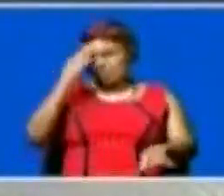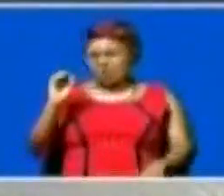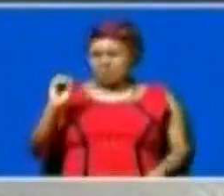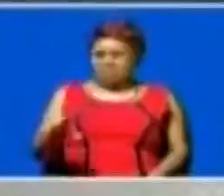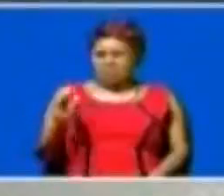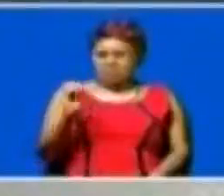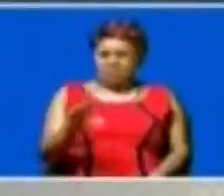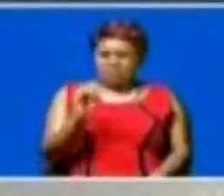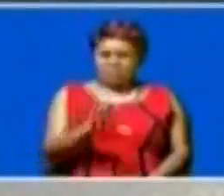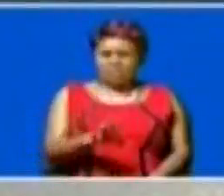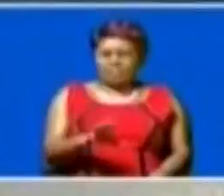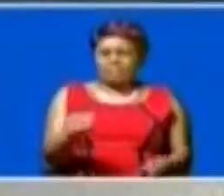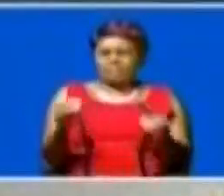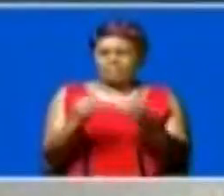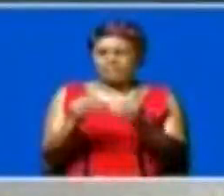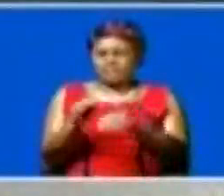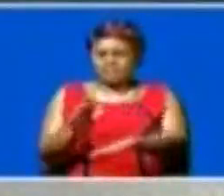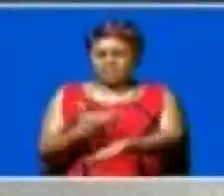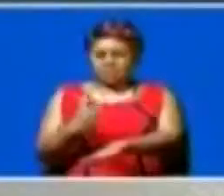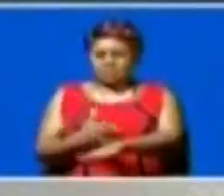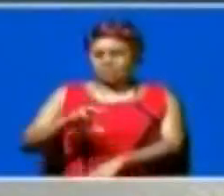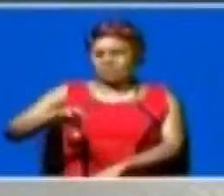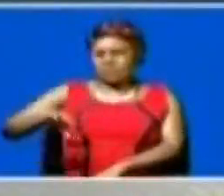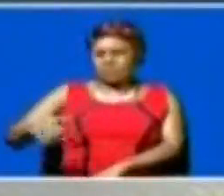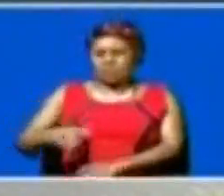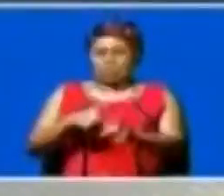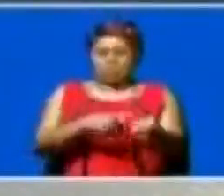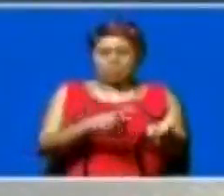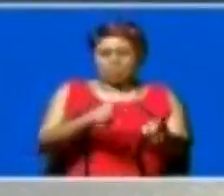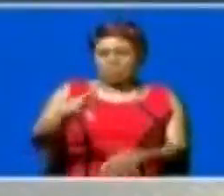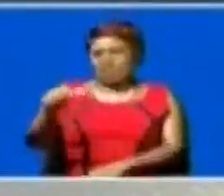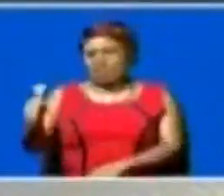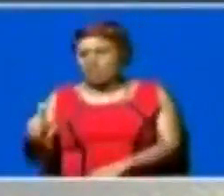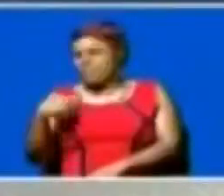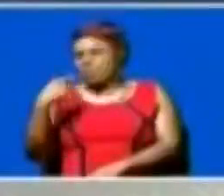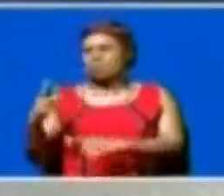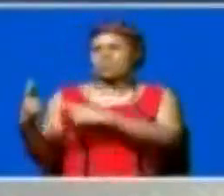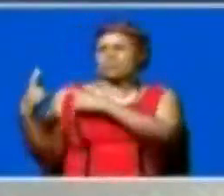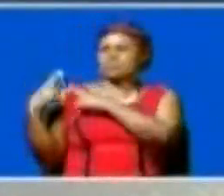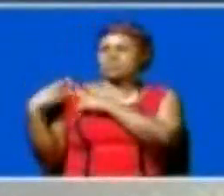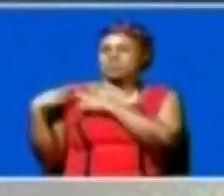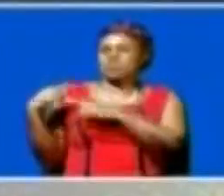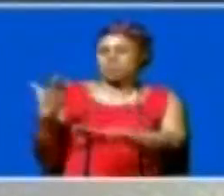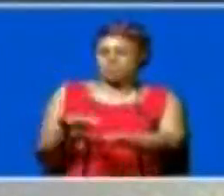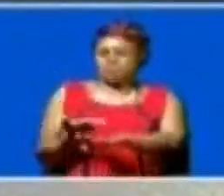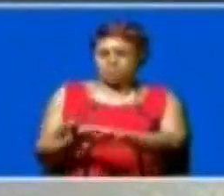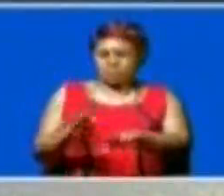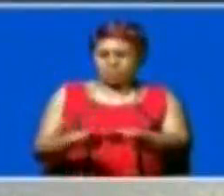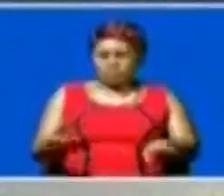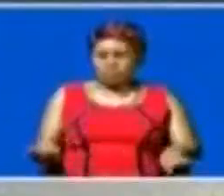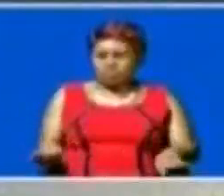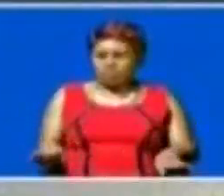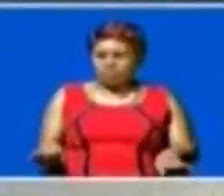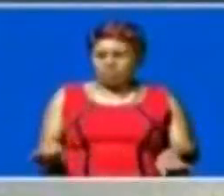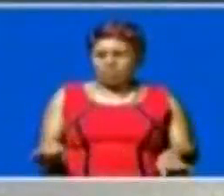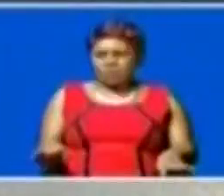and degradation. However, a meeting held in Kikuyu town ended up being a blame game over neglect for the swamp that feeds Nairobi River,